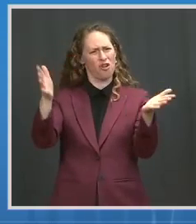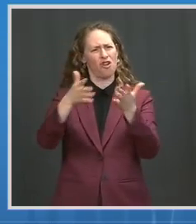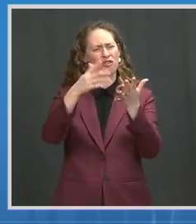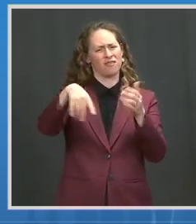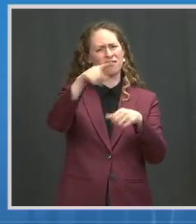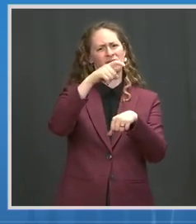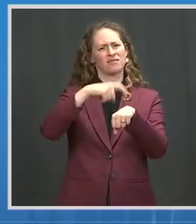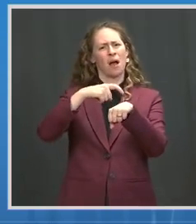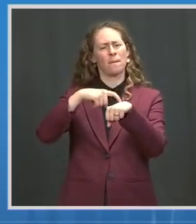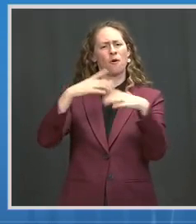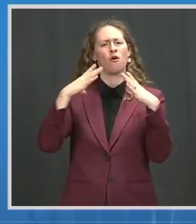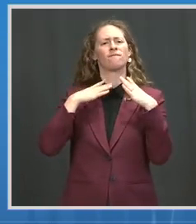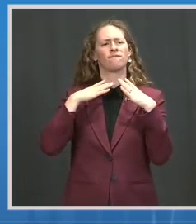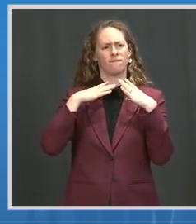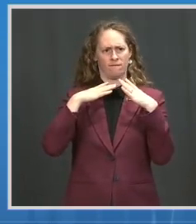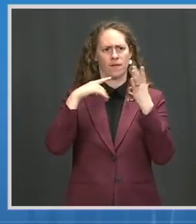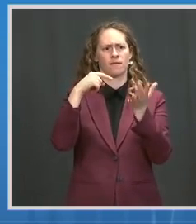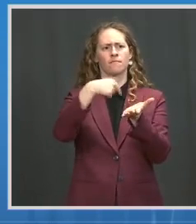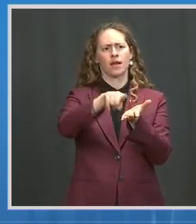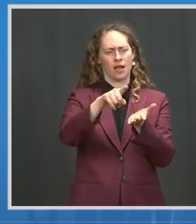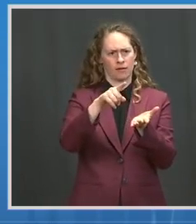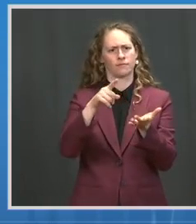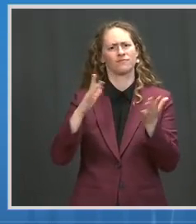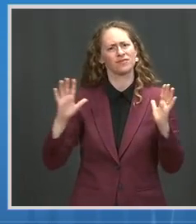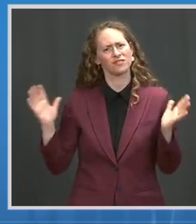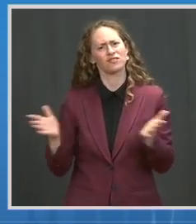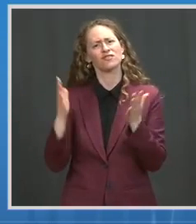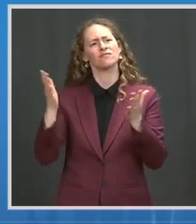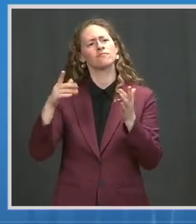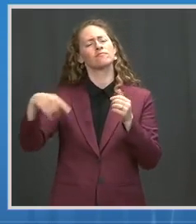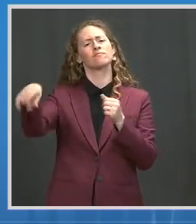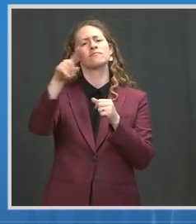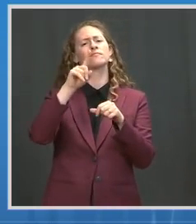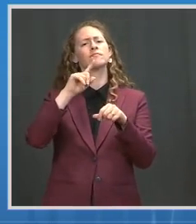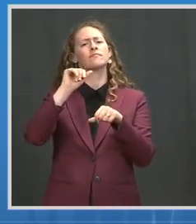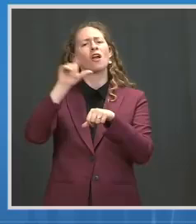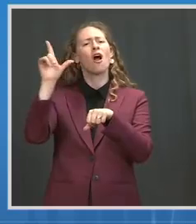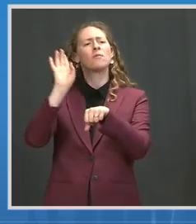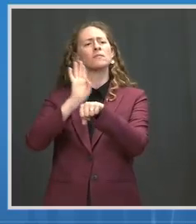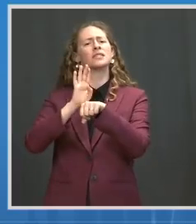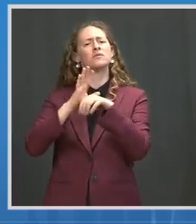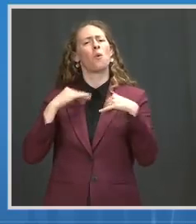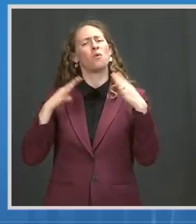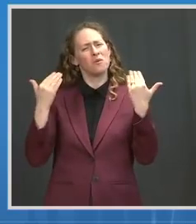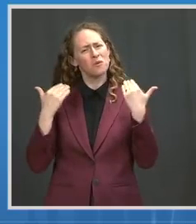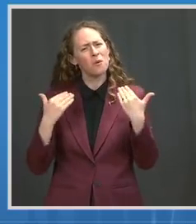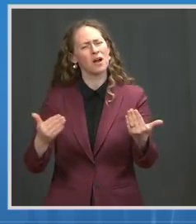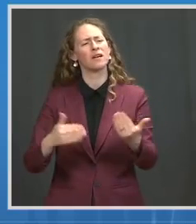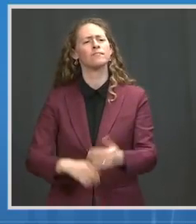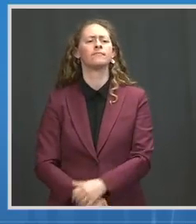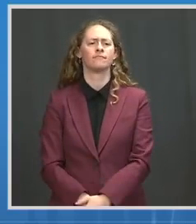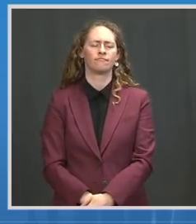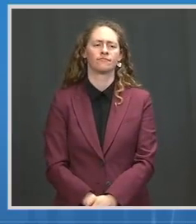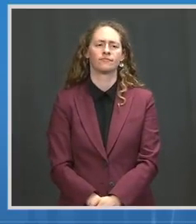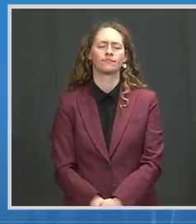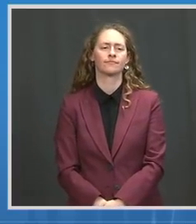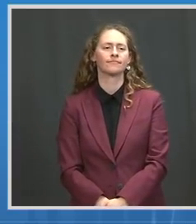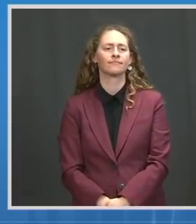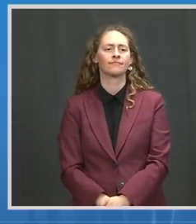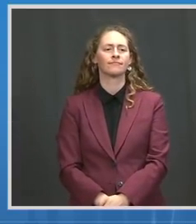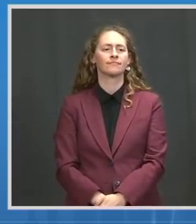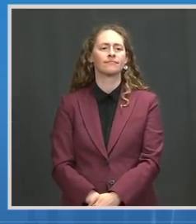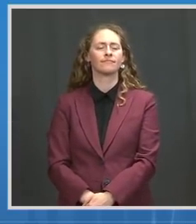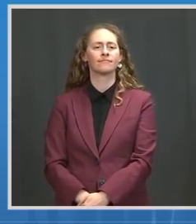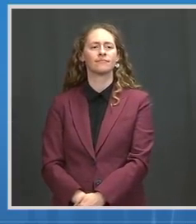the country to do the same. And second, last week, the president announced that through July 4th, the